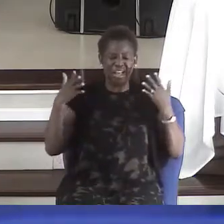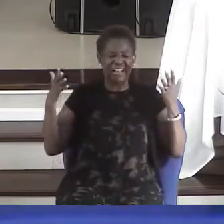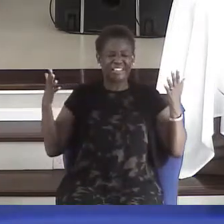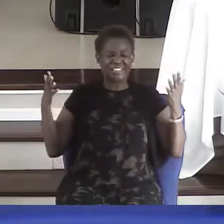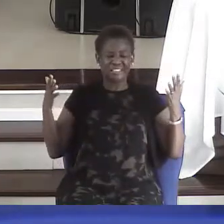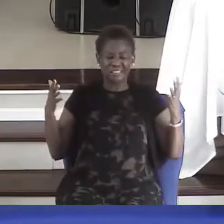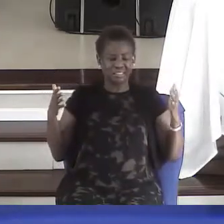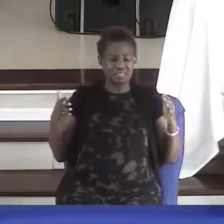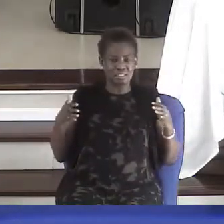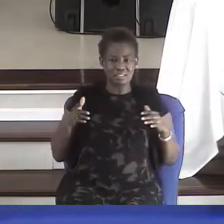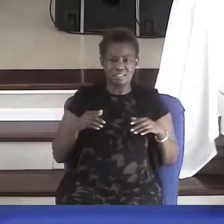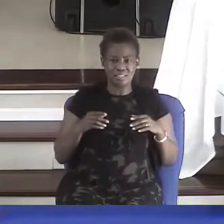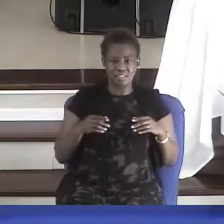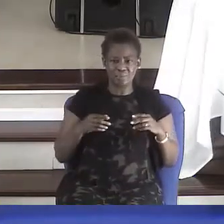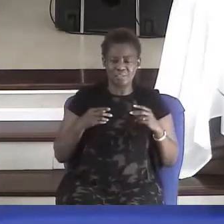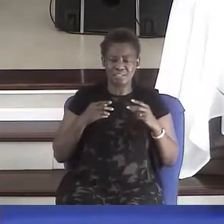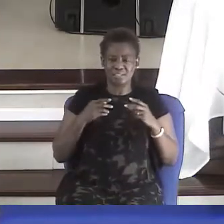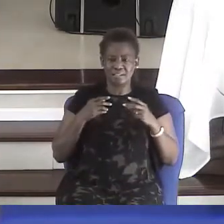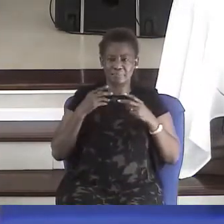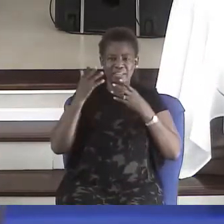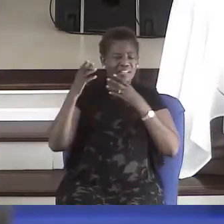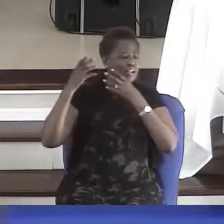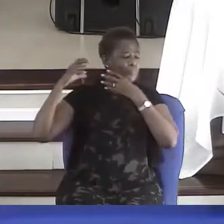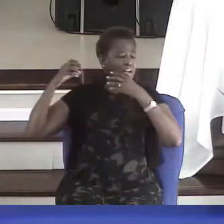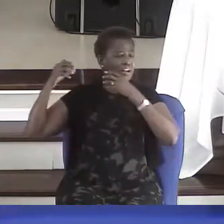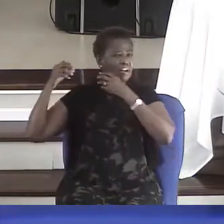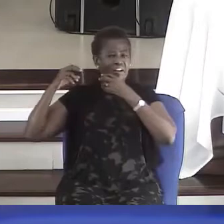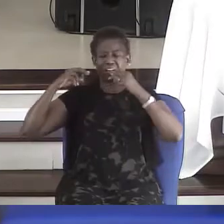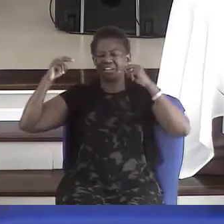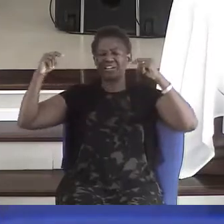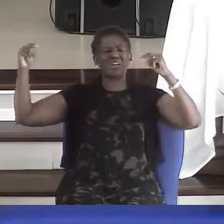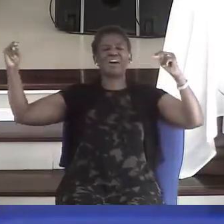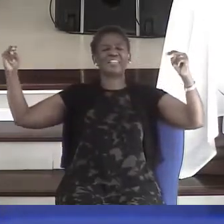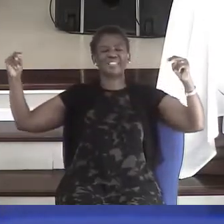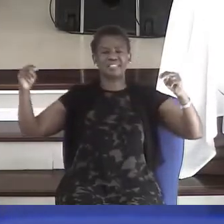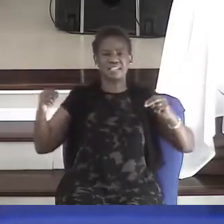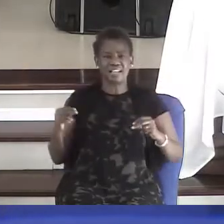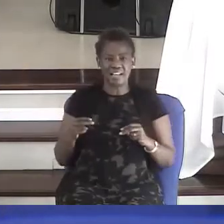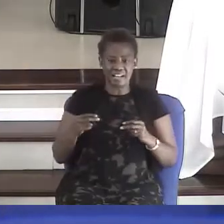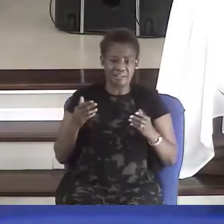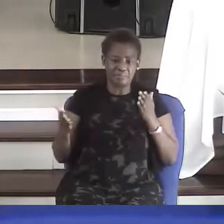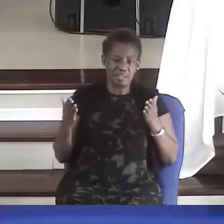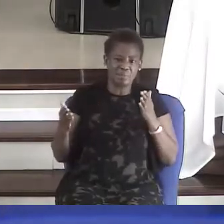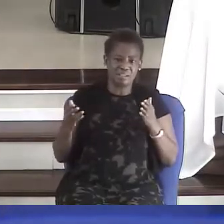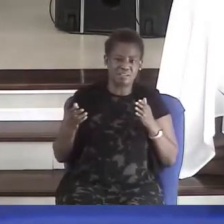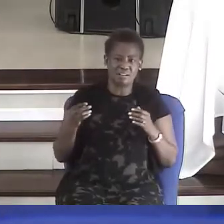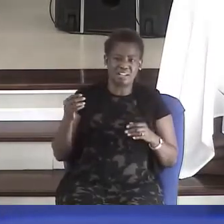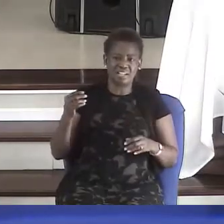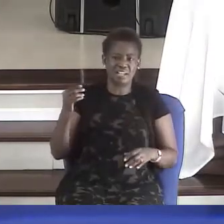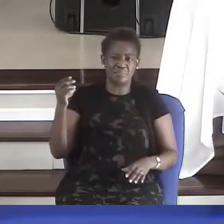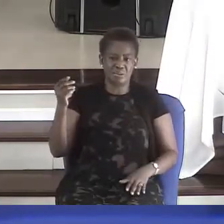and people were laughing at him, and no doubt calling him religious fanatic,